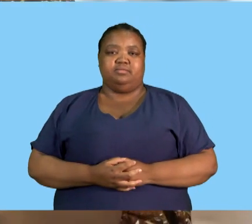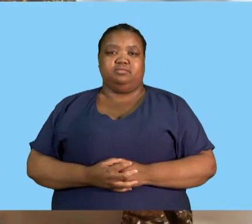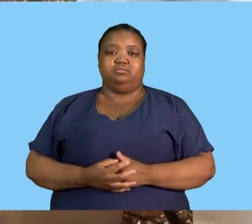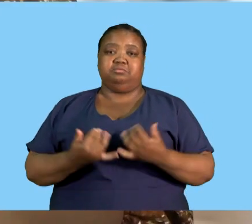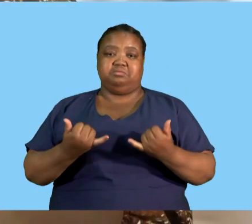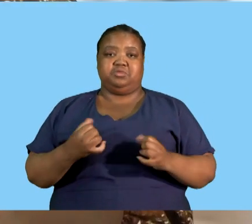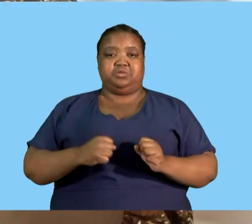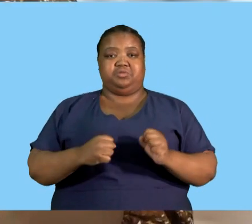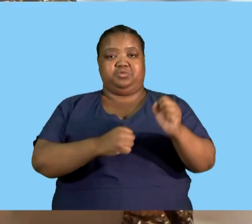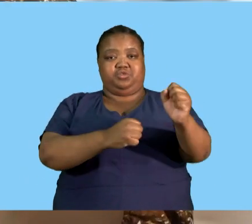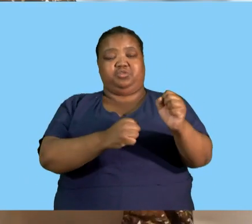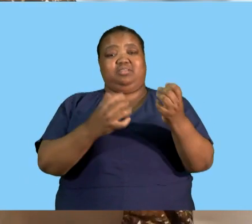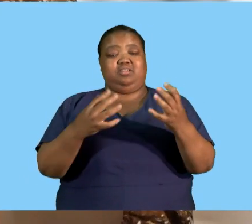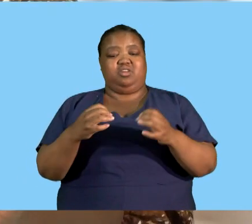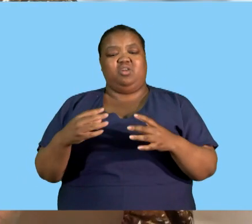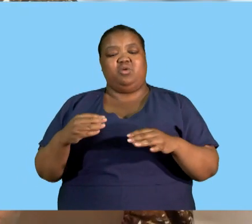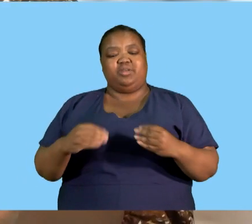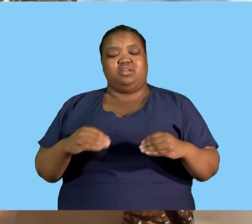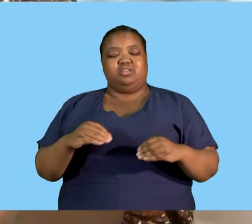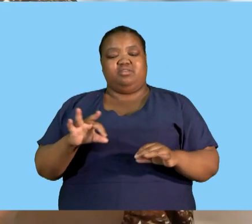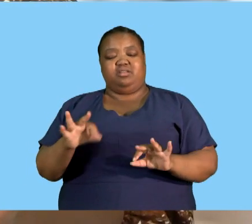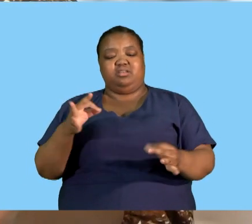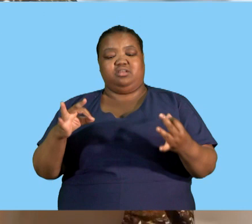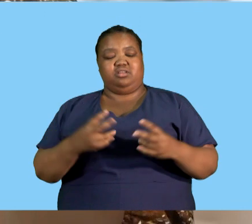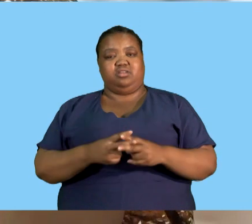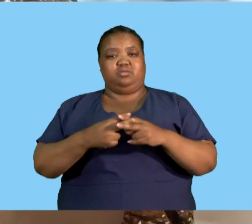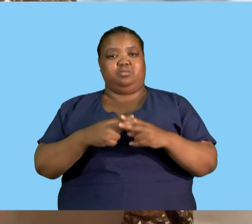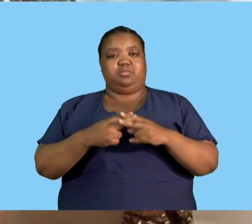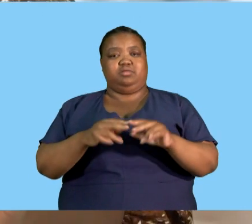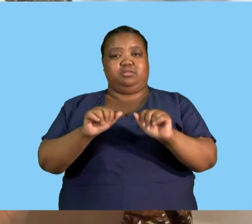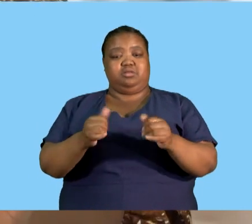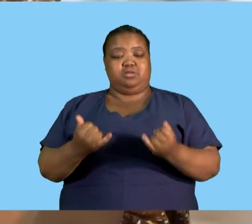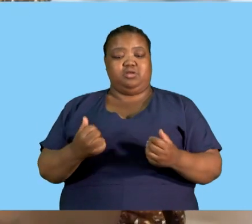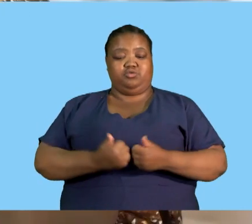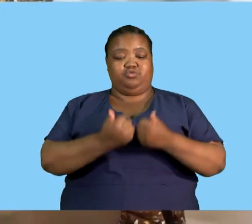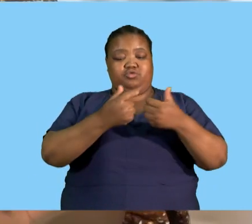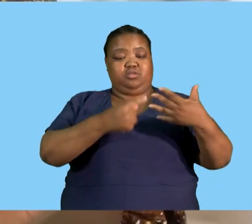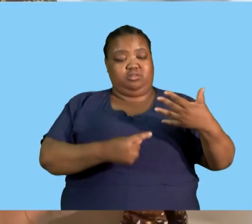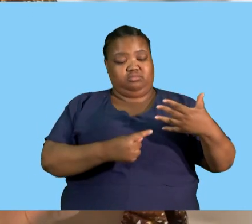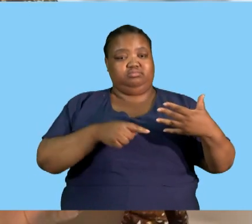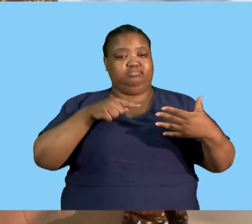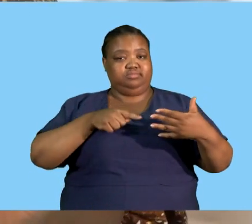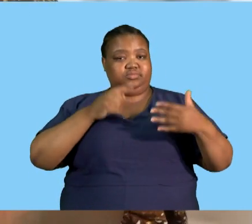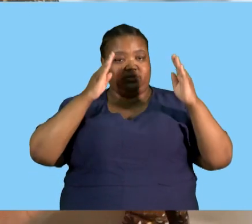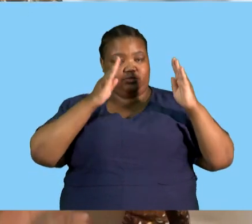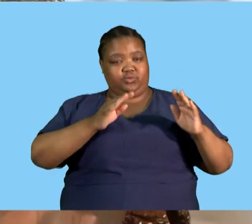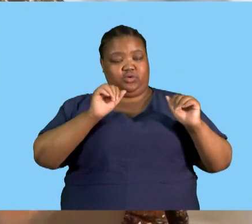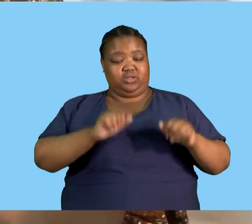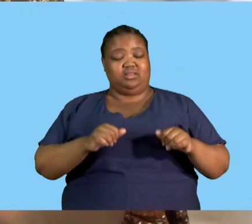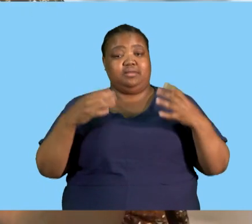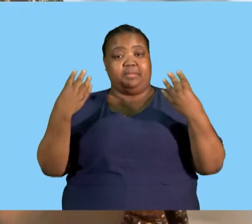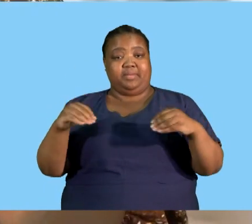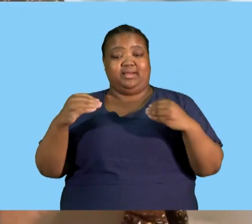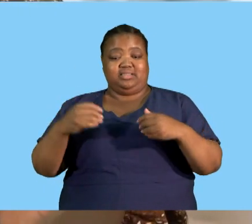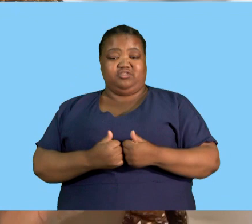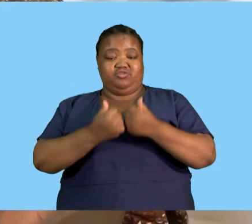particular strategy or industrial analysis tool rather, we are going to be looking at the challenges, and for every challenge as a